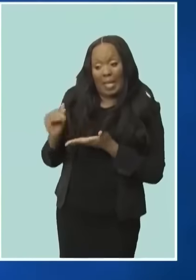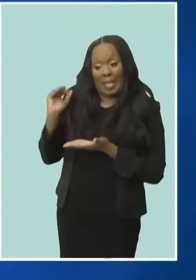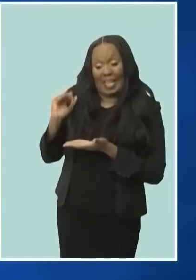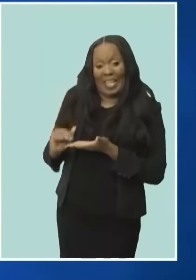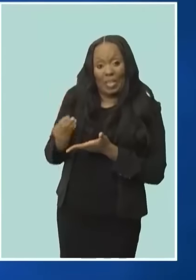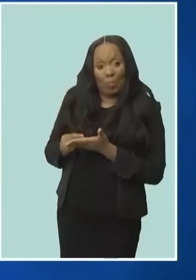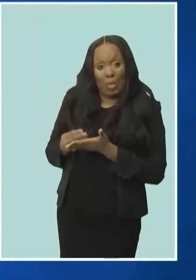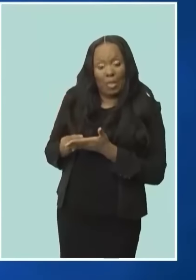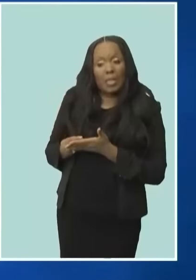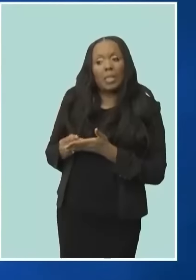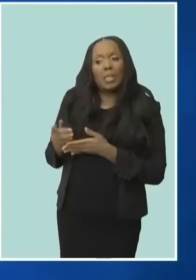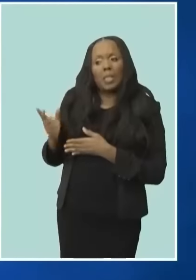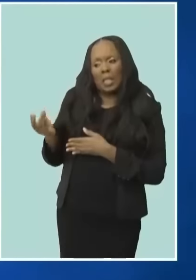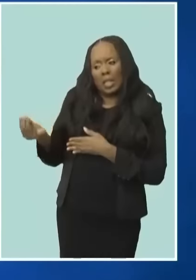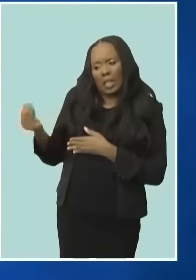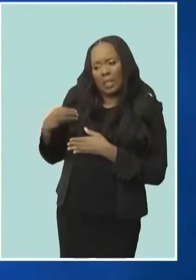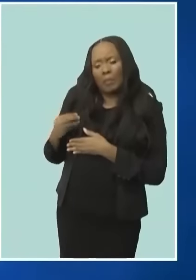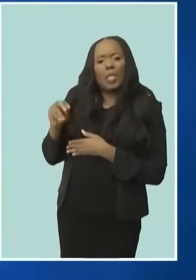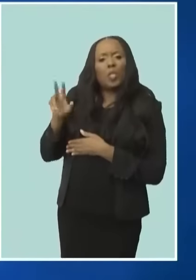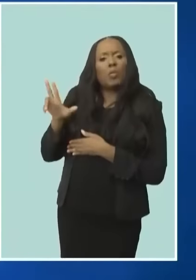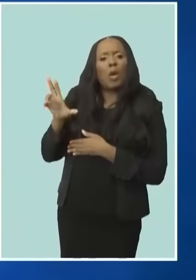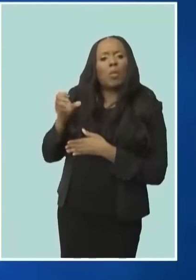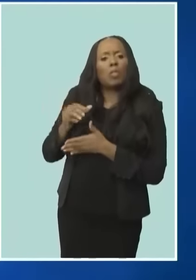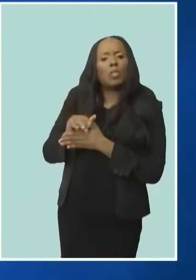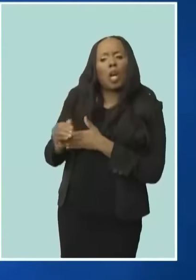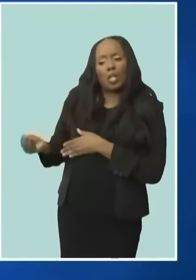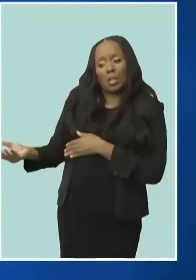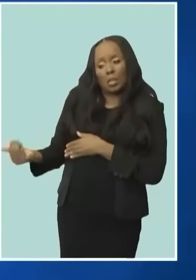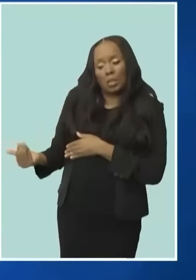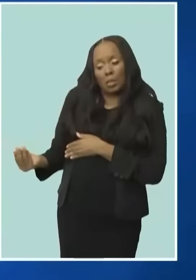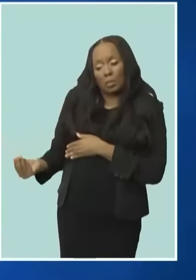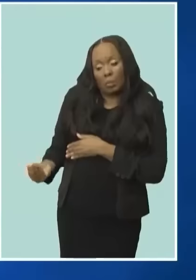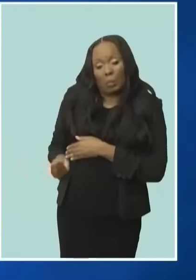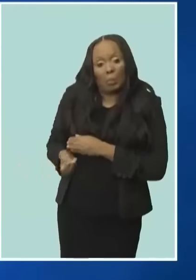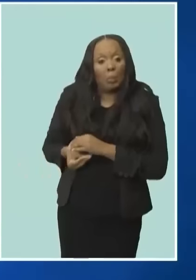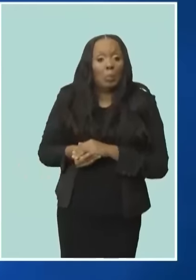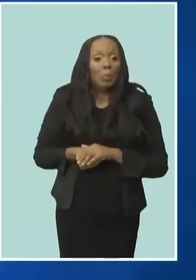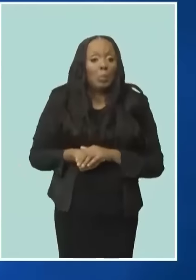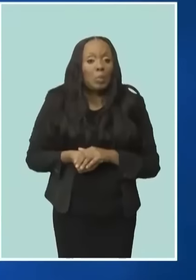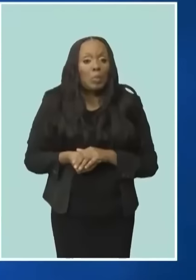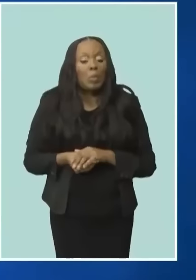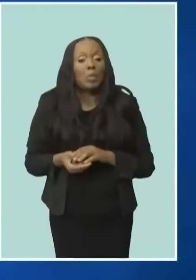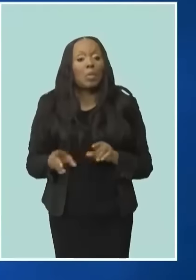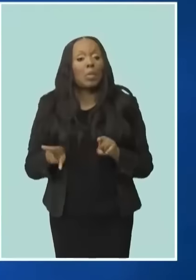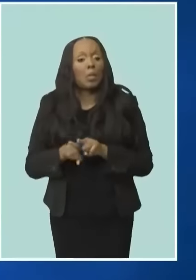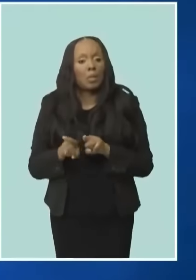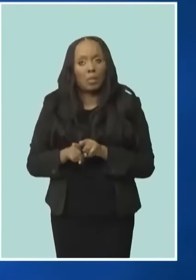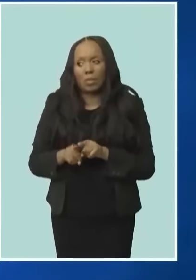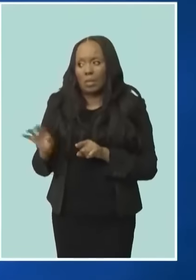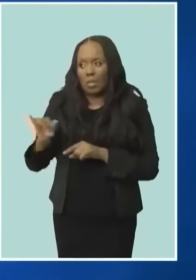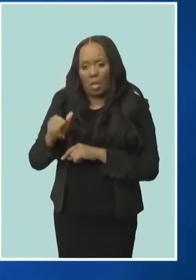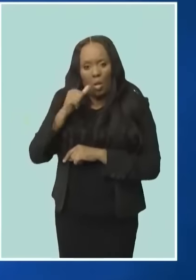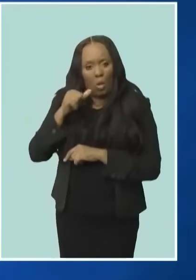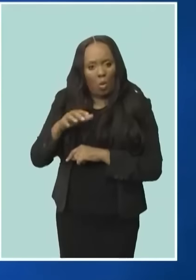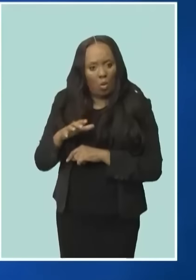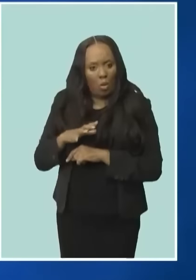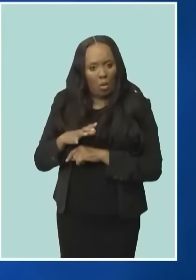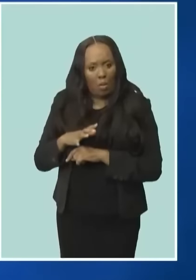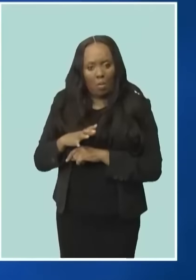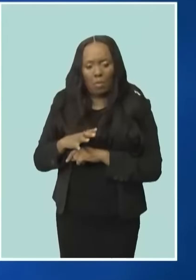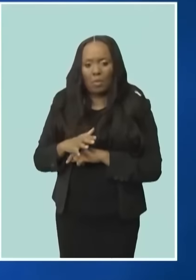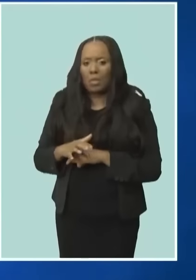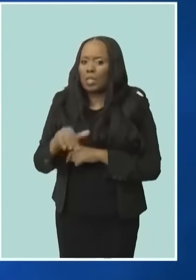goods imported by him. She was also not required to plead to the charge that she, without lawful authority or